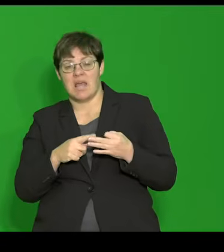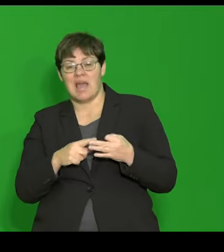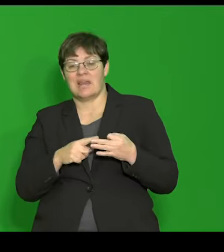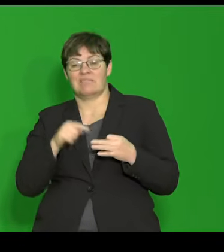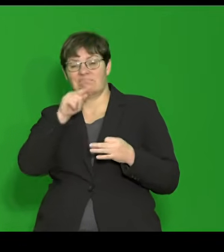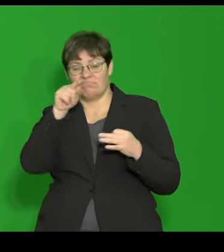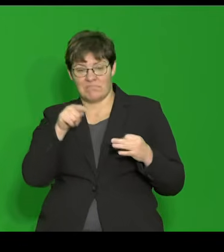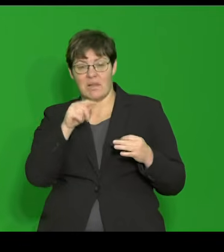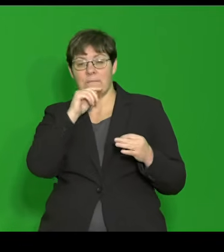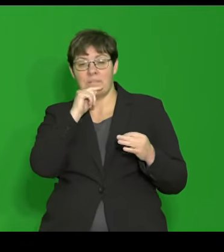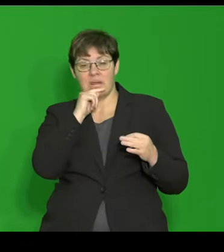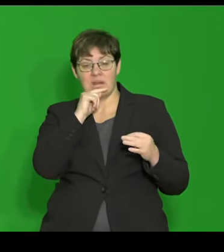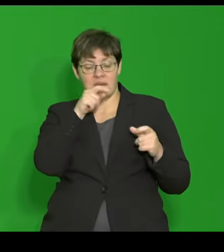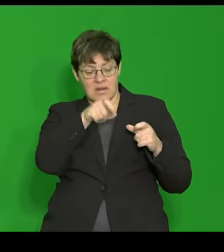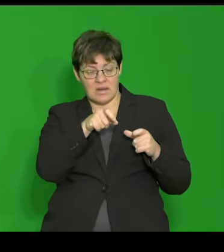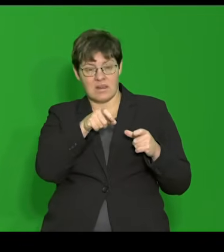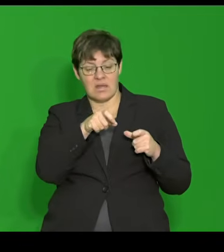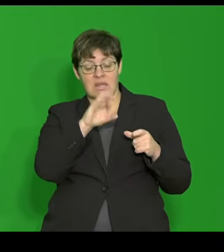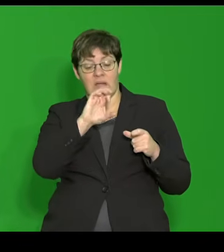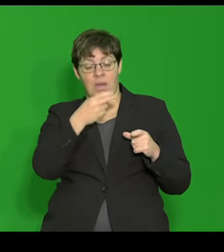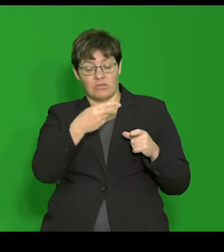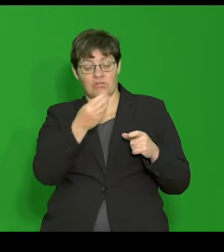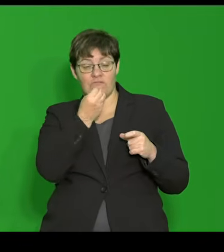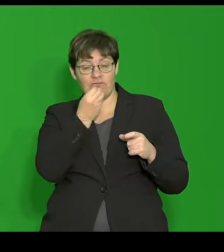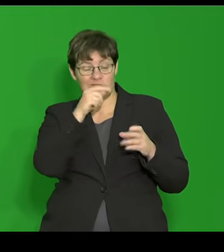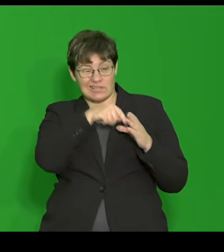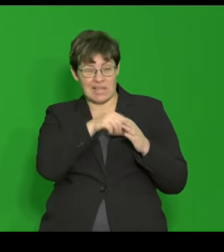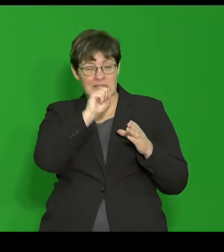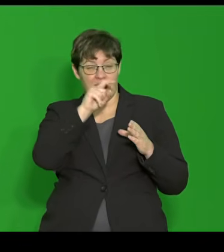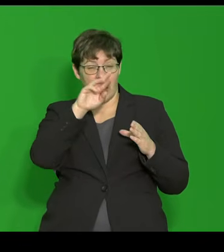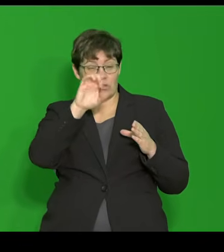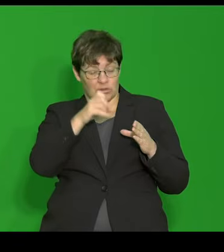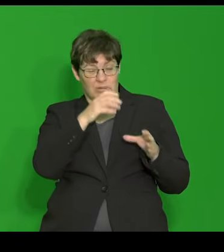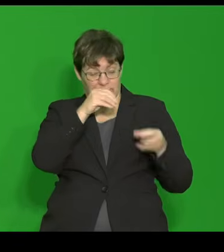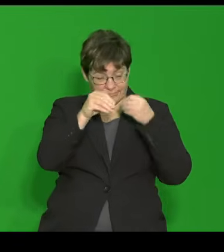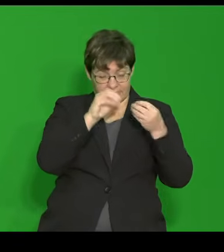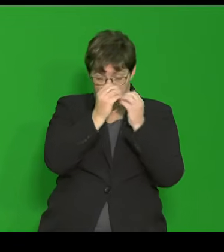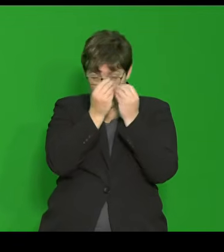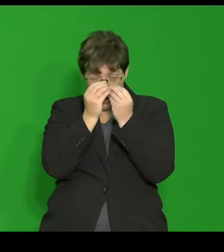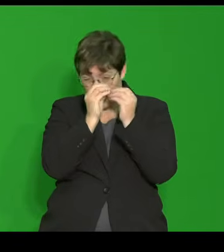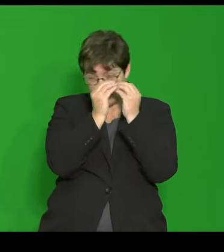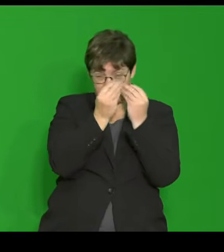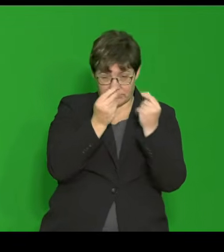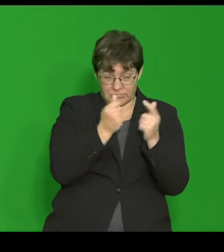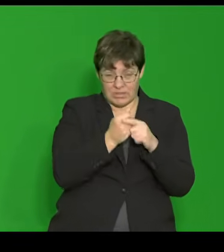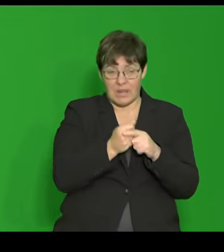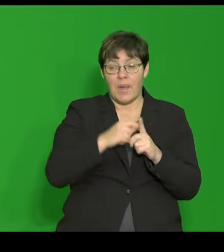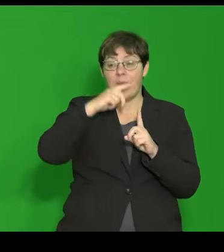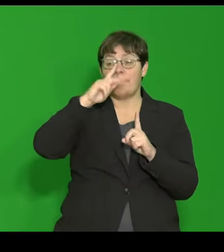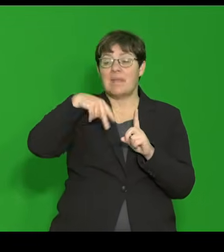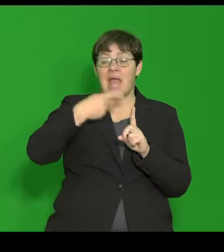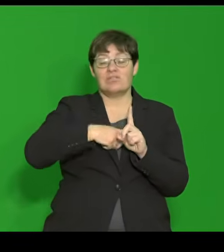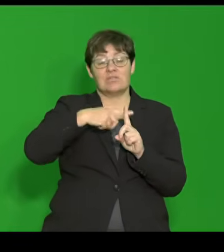enzymes that break down your carbohydrates and your complex starch. The preferred pH for all of